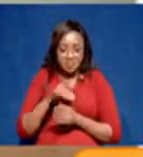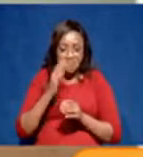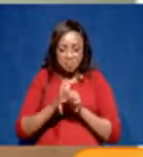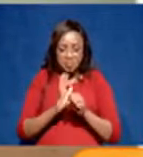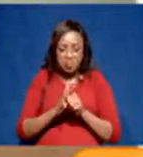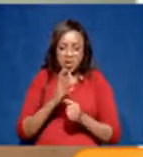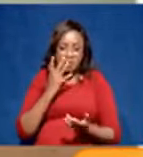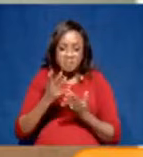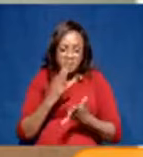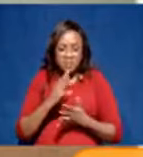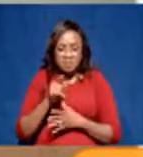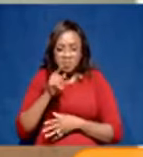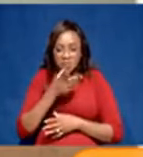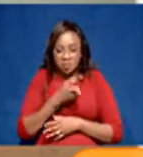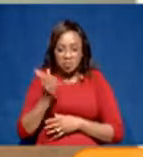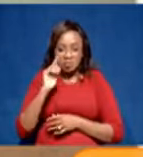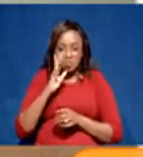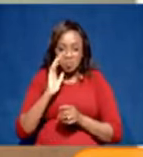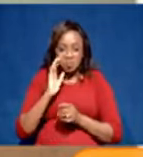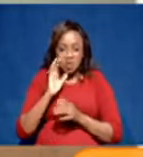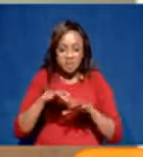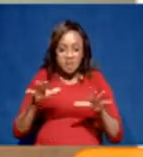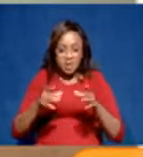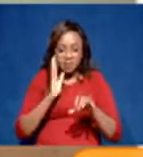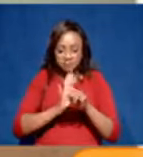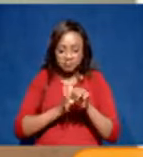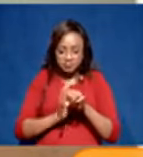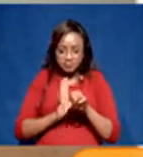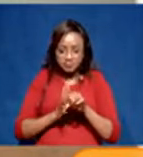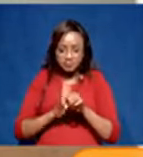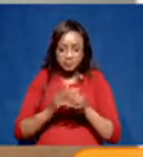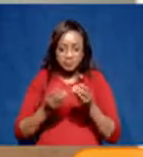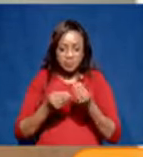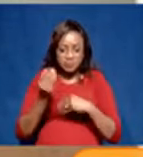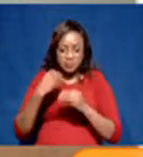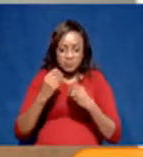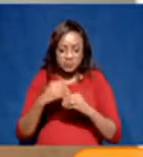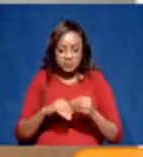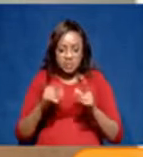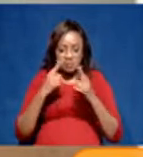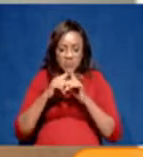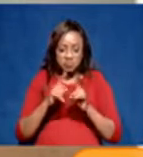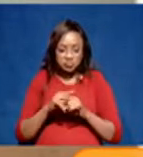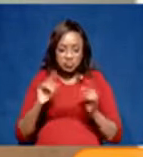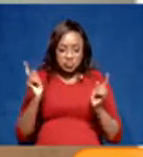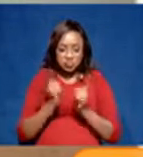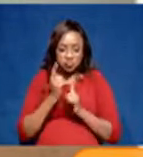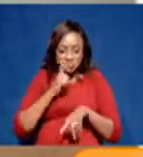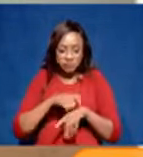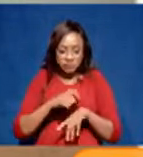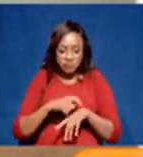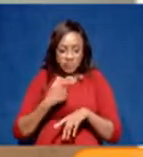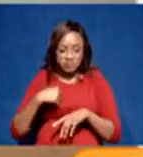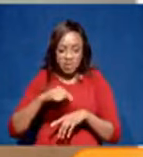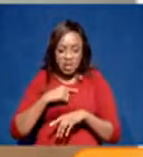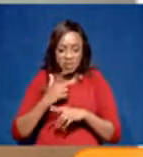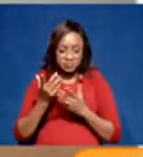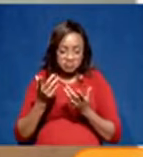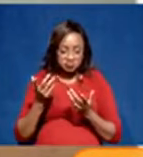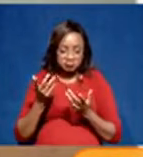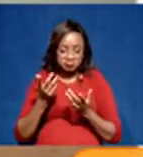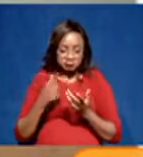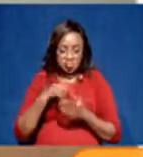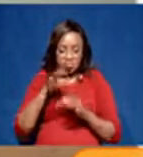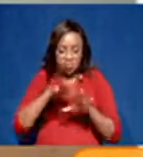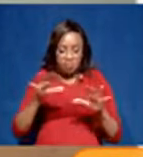to the market to buy the mboga, come and sell. And therefore, even in the course of just being able to move from the market to anything can happen.